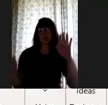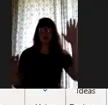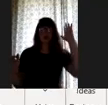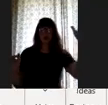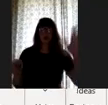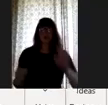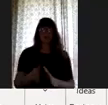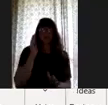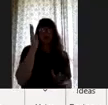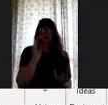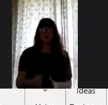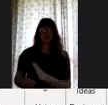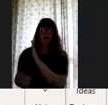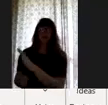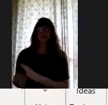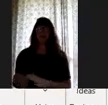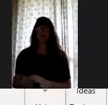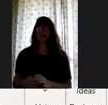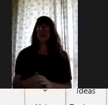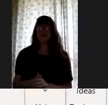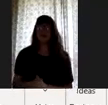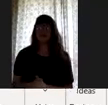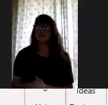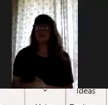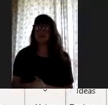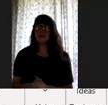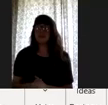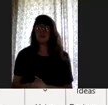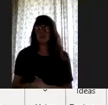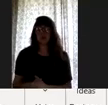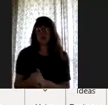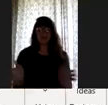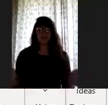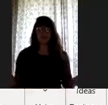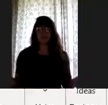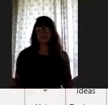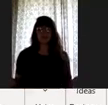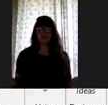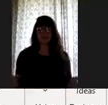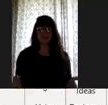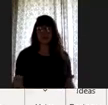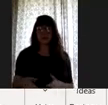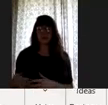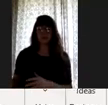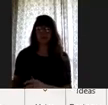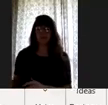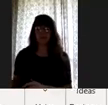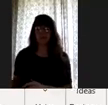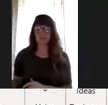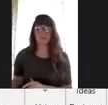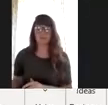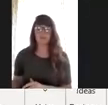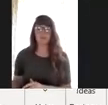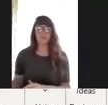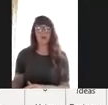you have a capital P, a capital E, and a capital U. And the kids saw it. And I don't remember which one of the kids it was or if it was just Charlie,